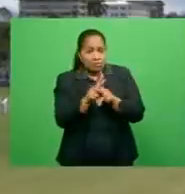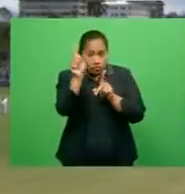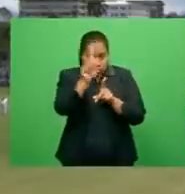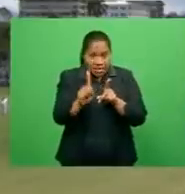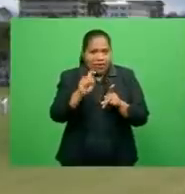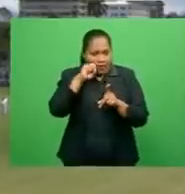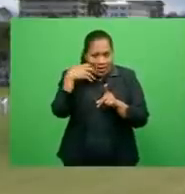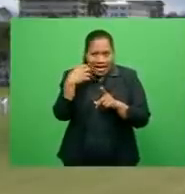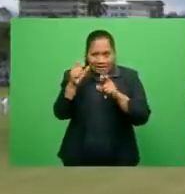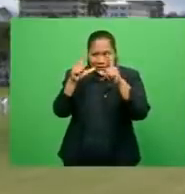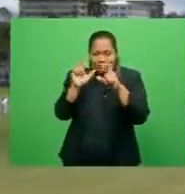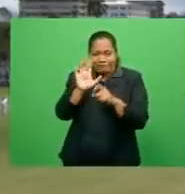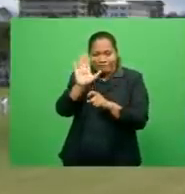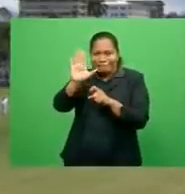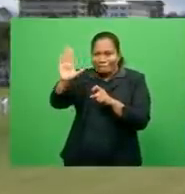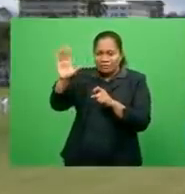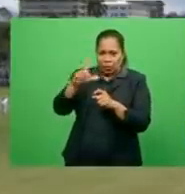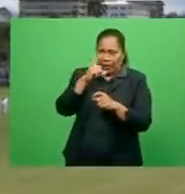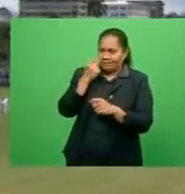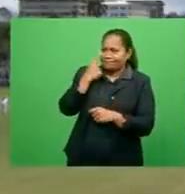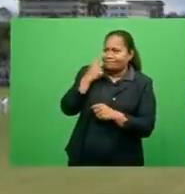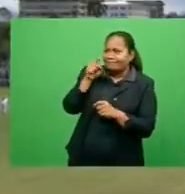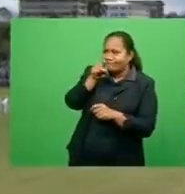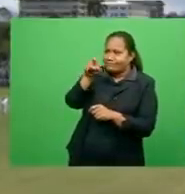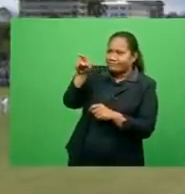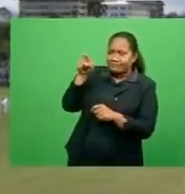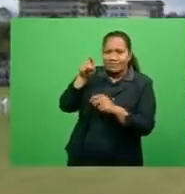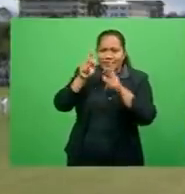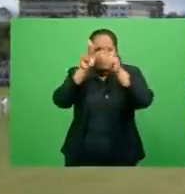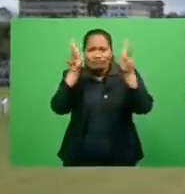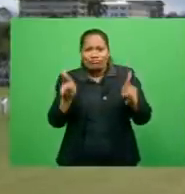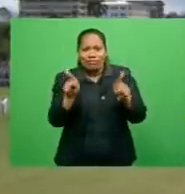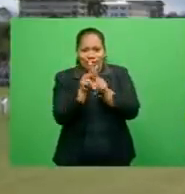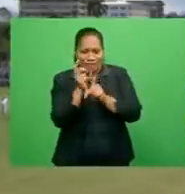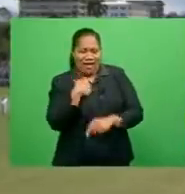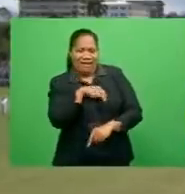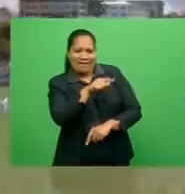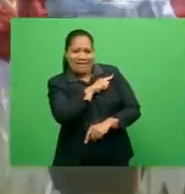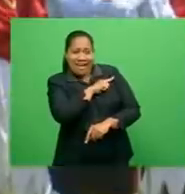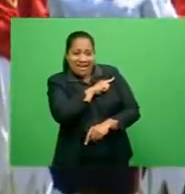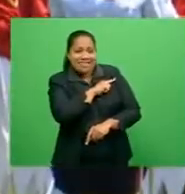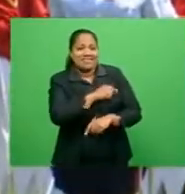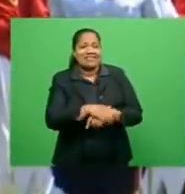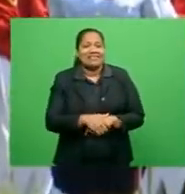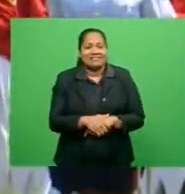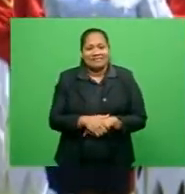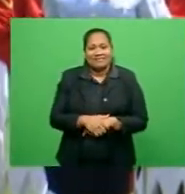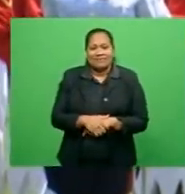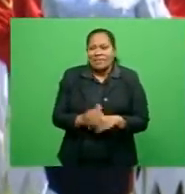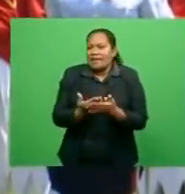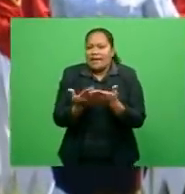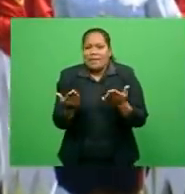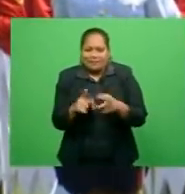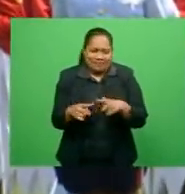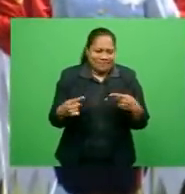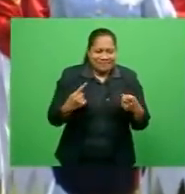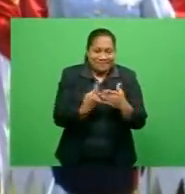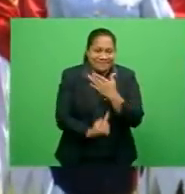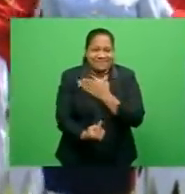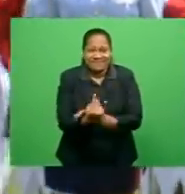there, and they'll be able to see pictures of us and reacting to how things have gone,